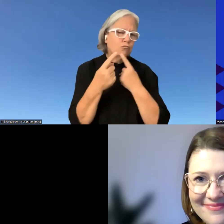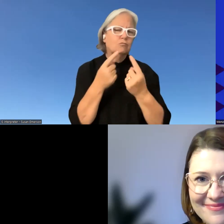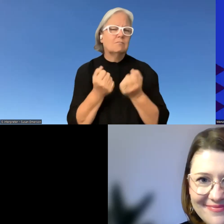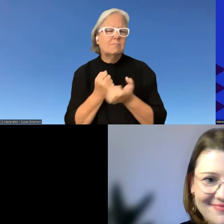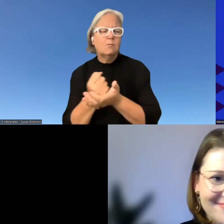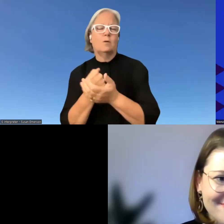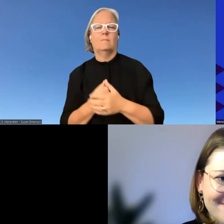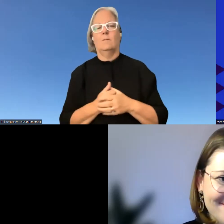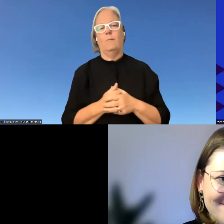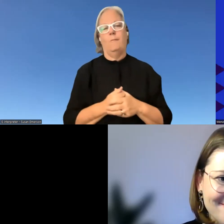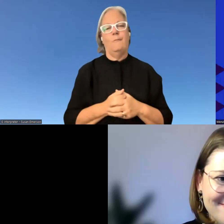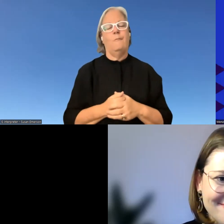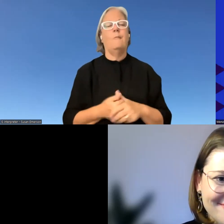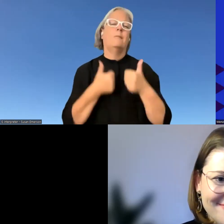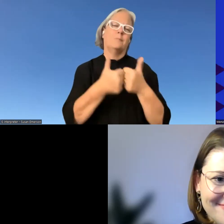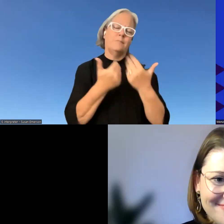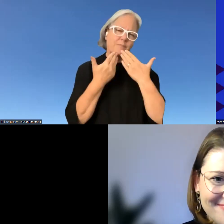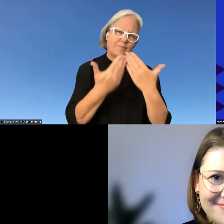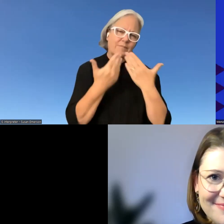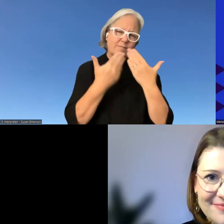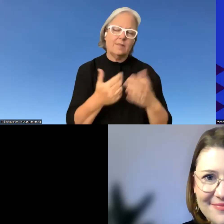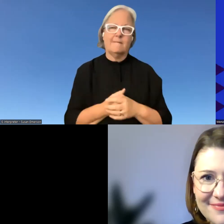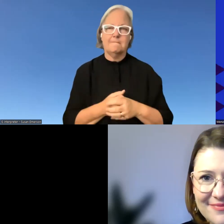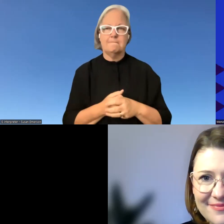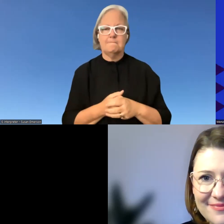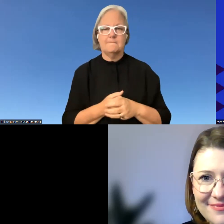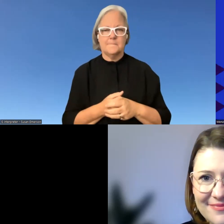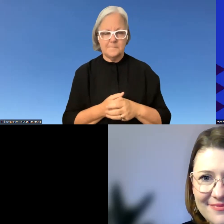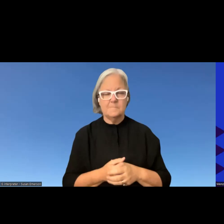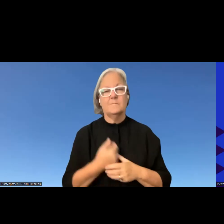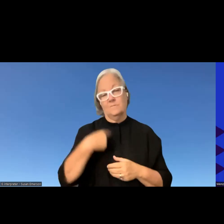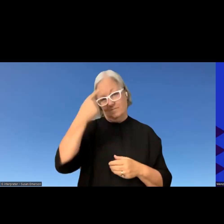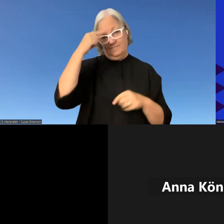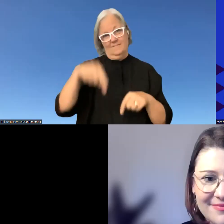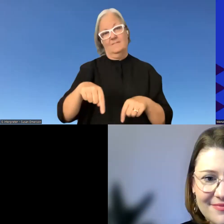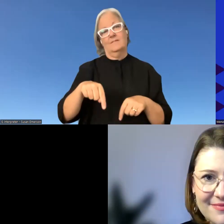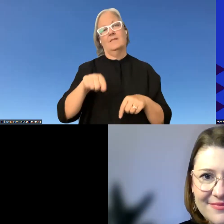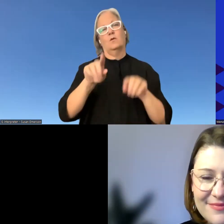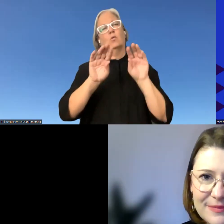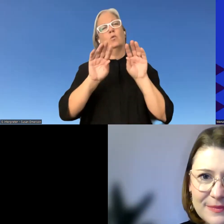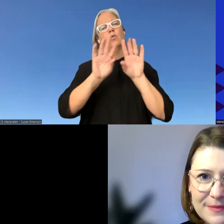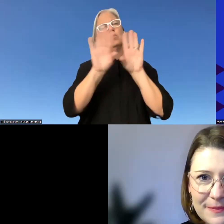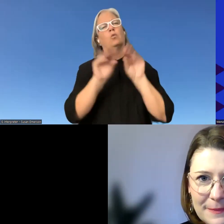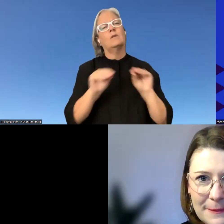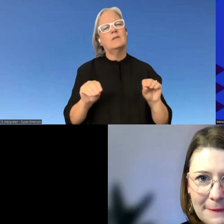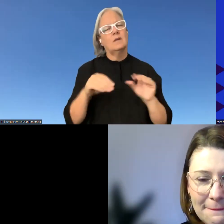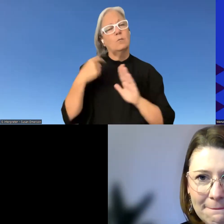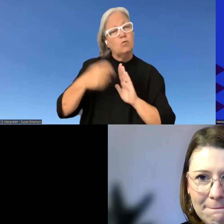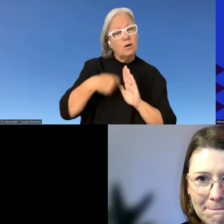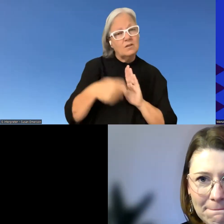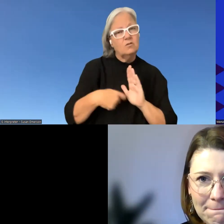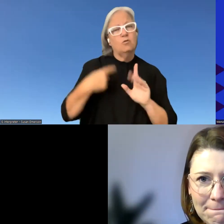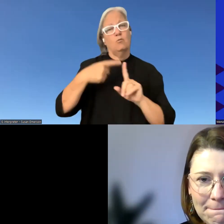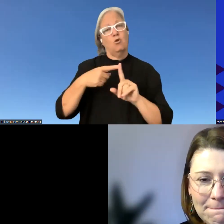Thanks a lot, Anna. No, it's clear. I mean, I think, and it's clear that the Zero project, including the conference, has